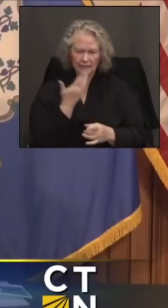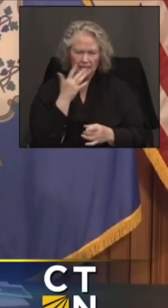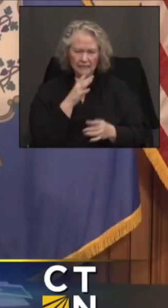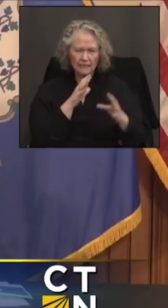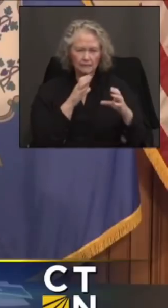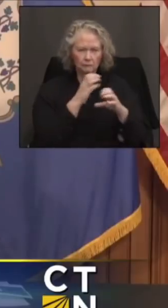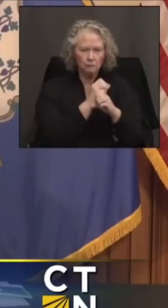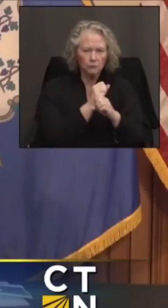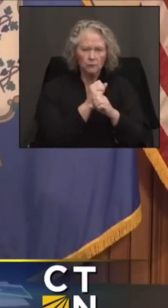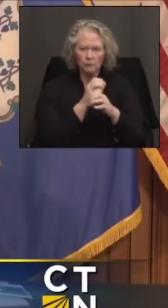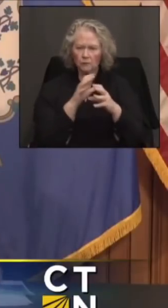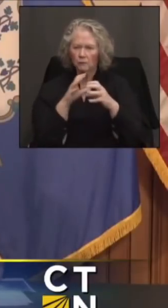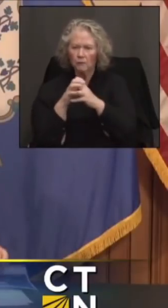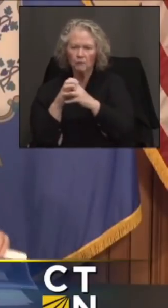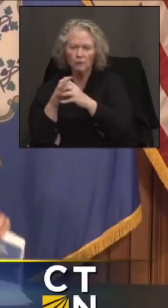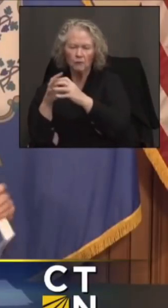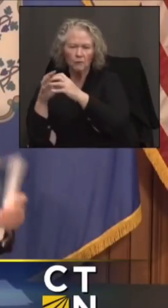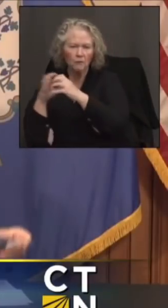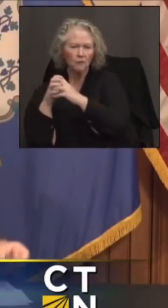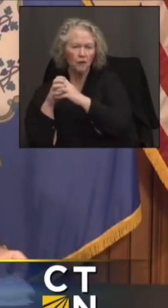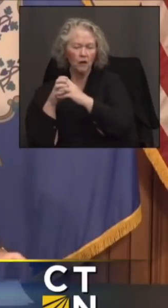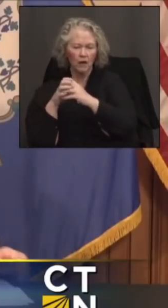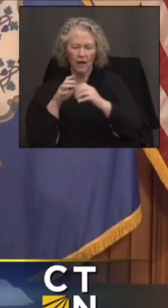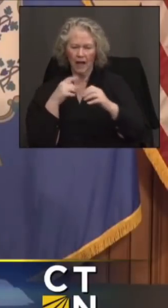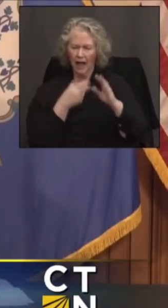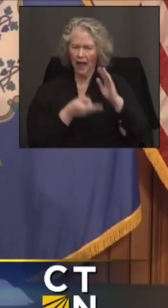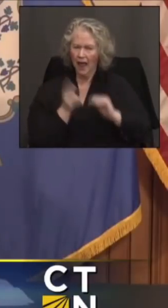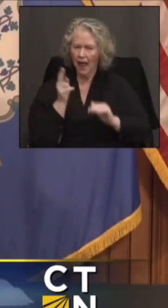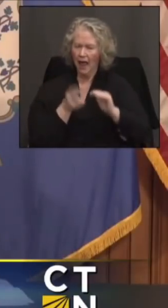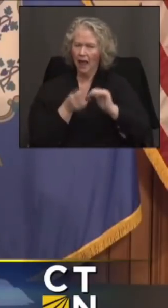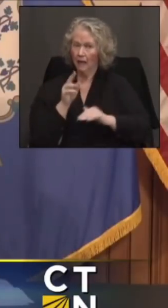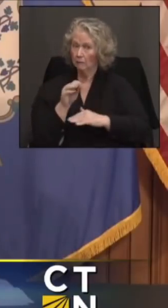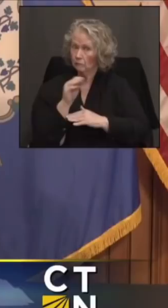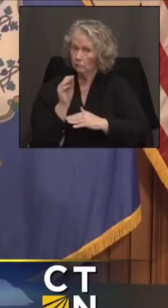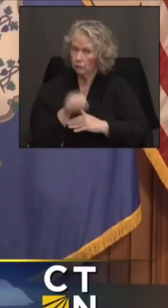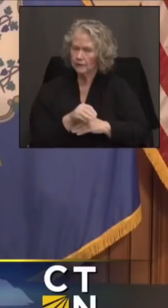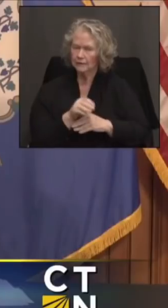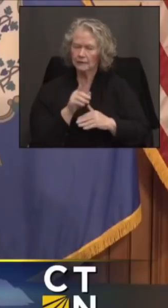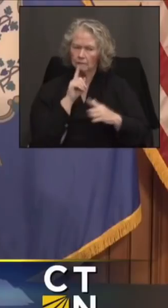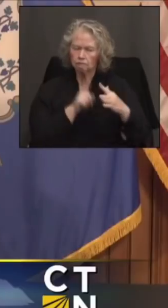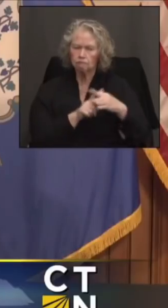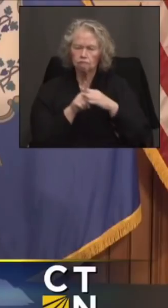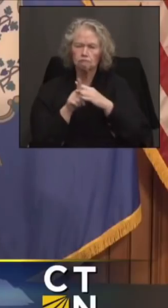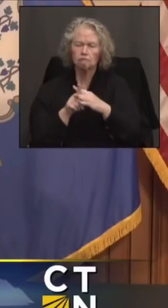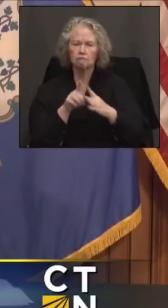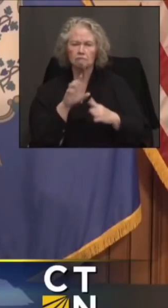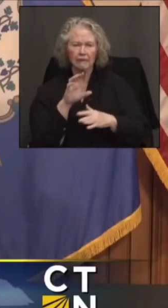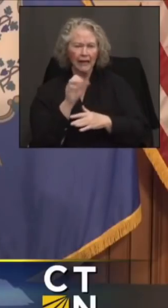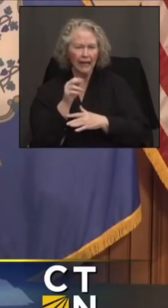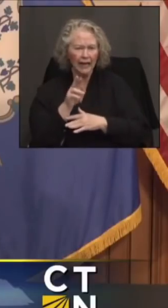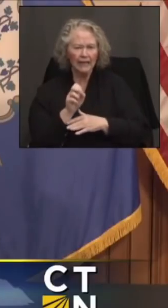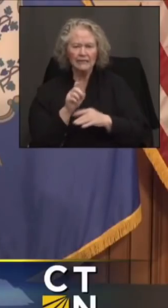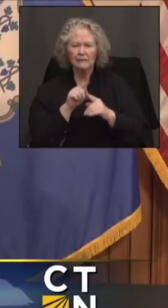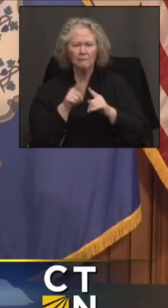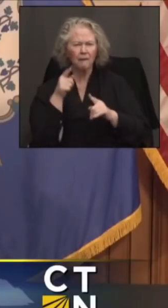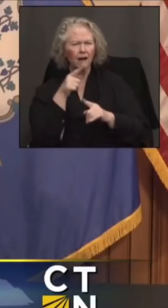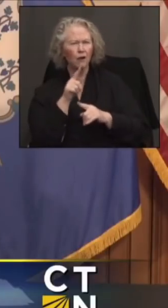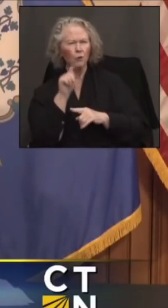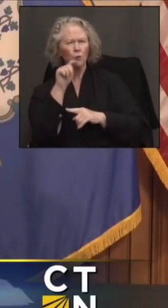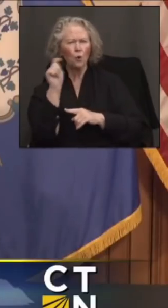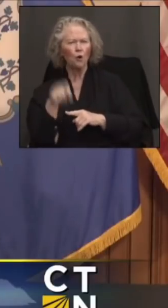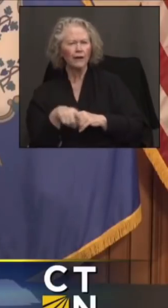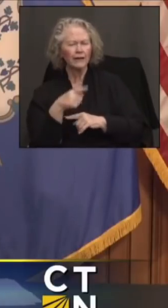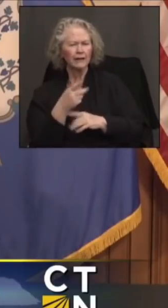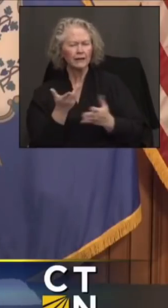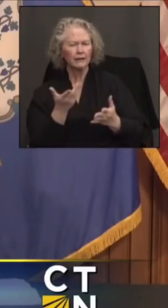clustered areas that are having higher population cases, but then there's also some outliers like Torrington, for